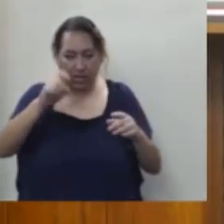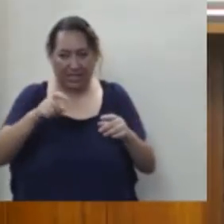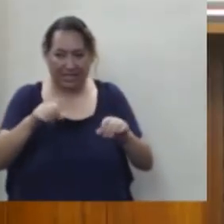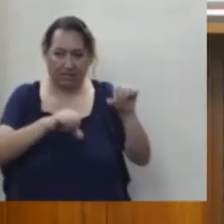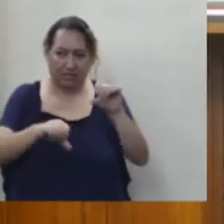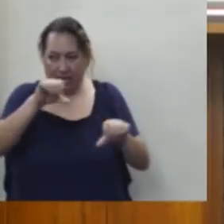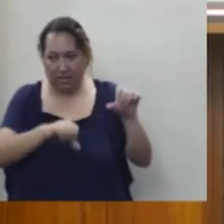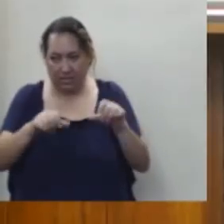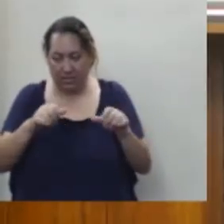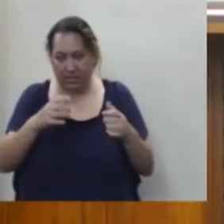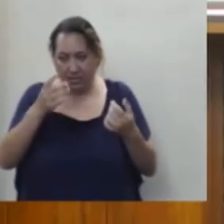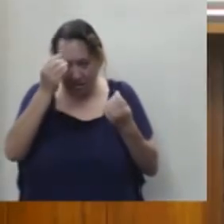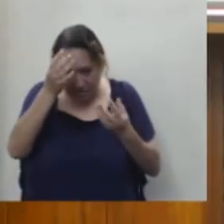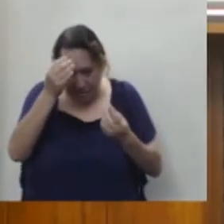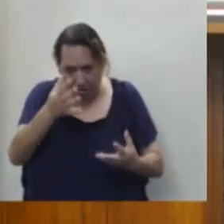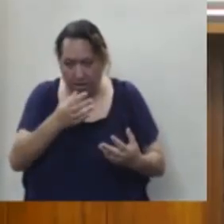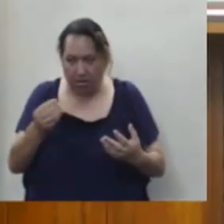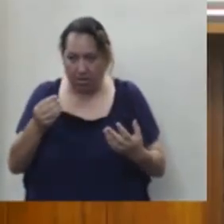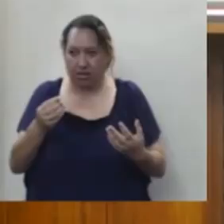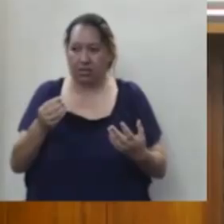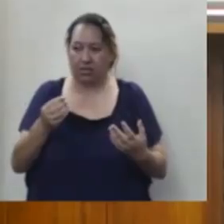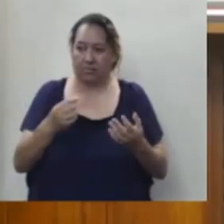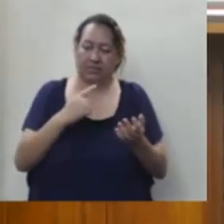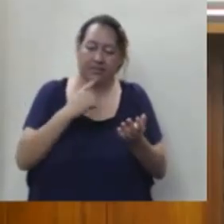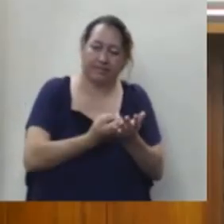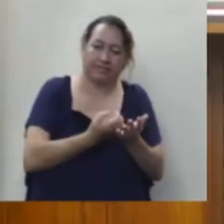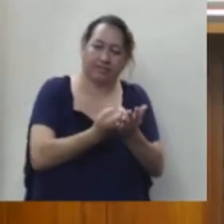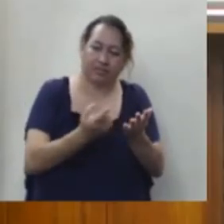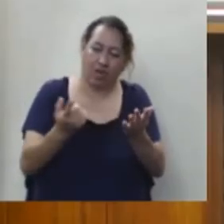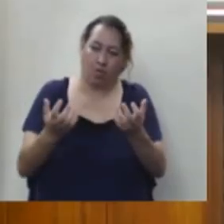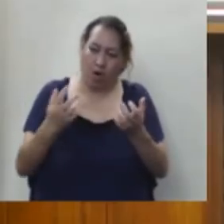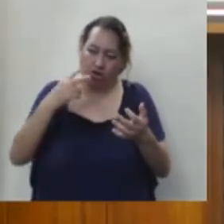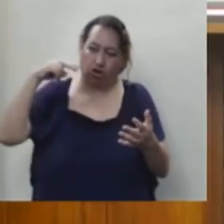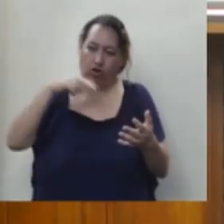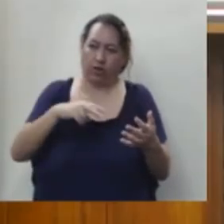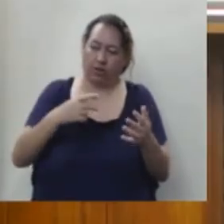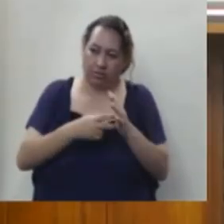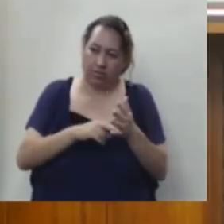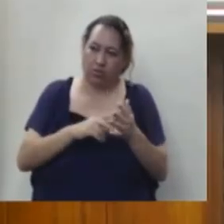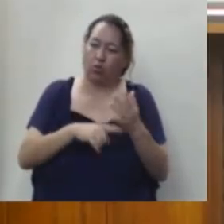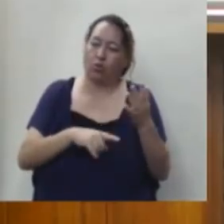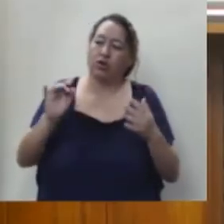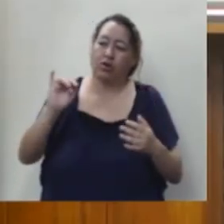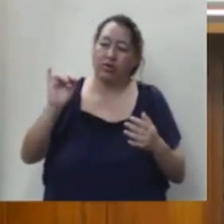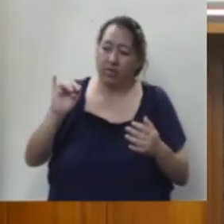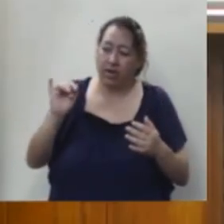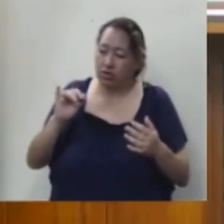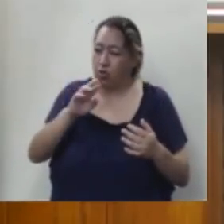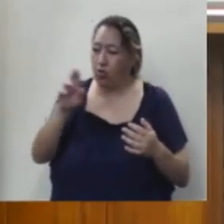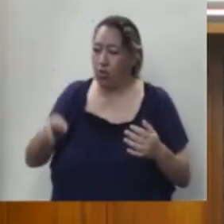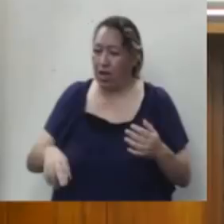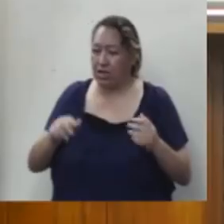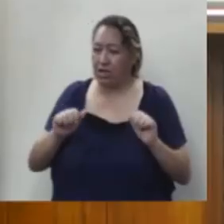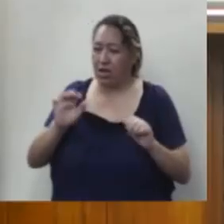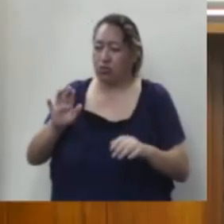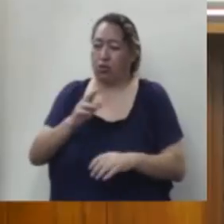the main factors that they would look at, meaning what is your infection rate? Can your hospital sustain the